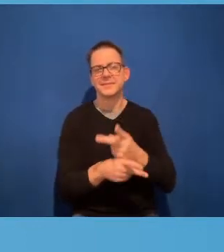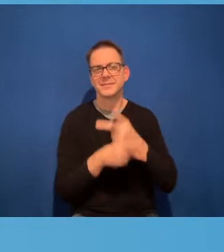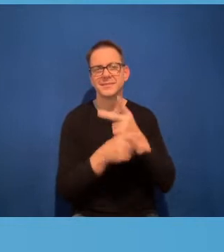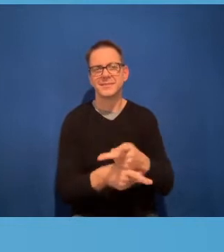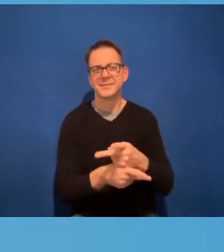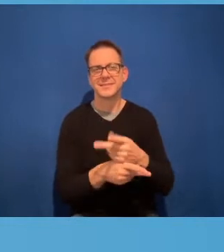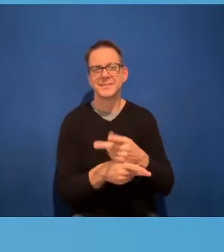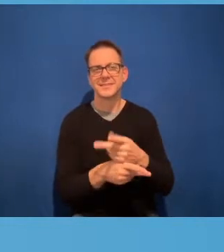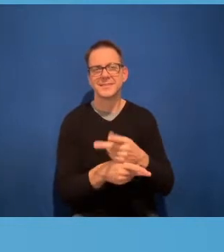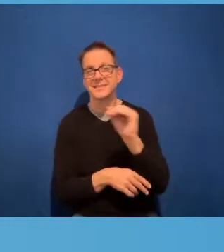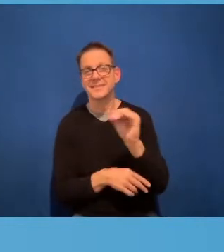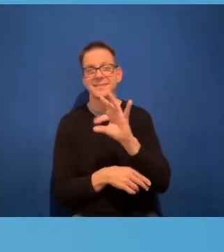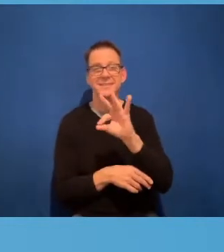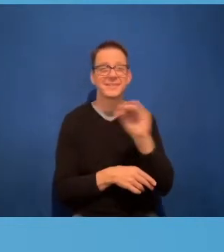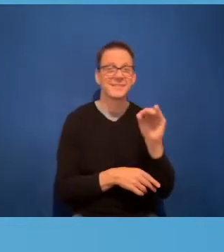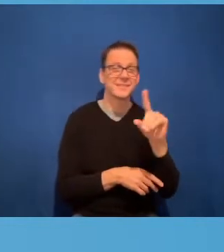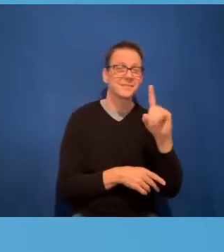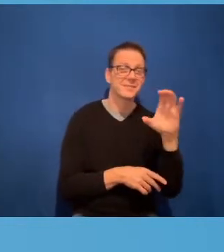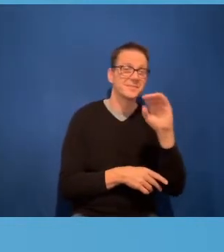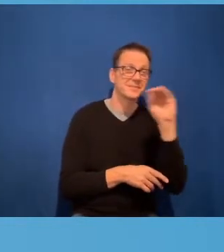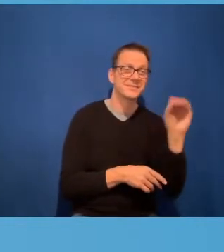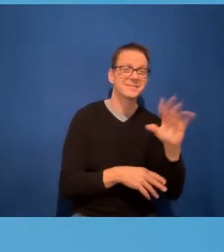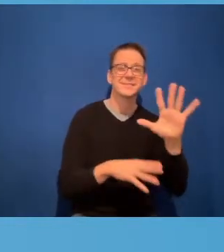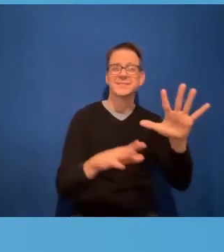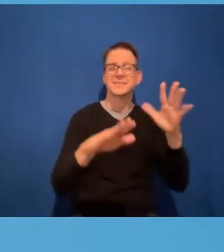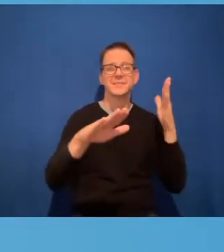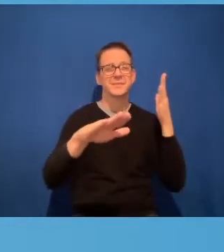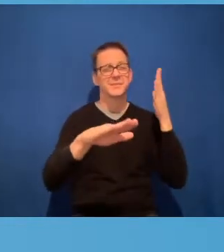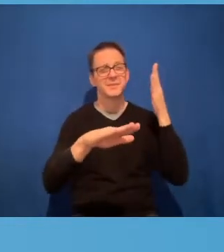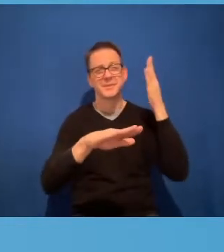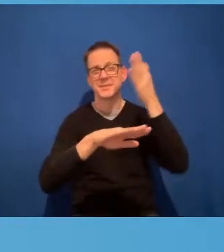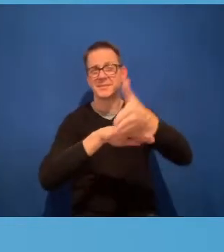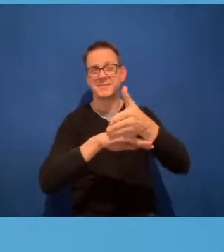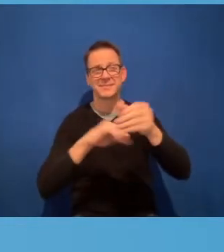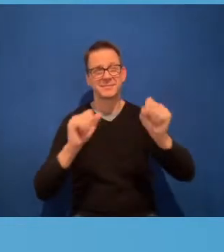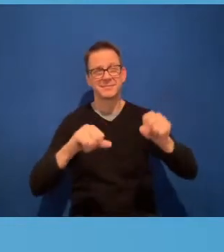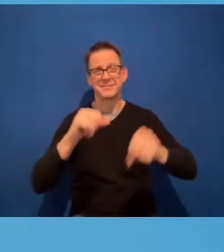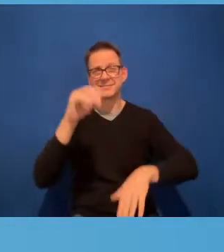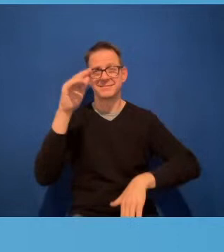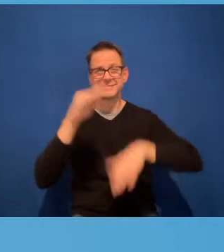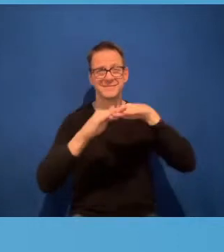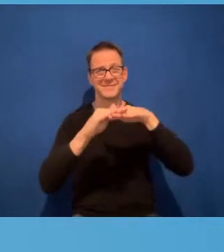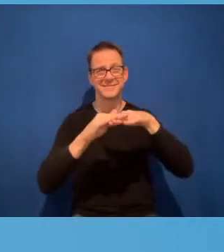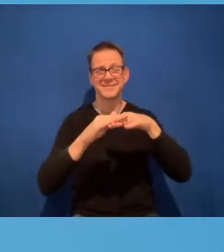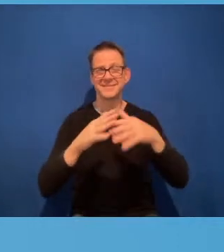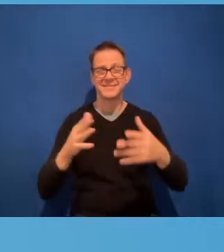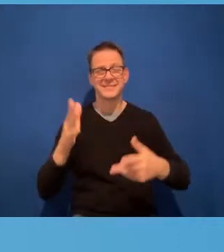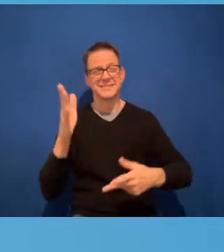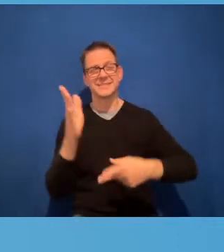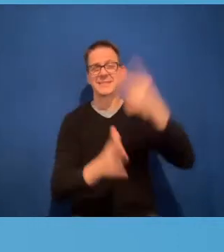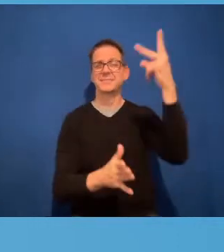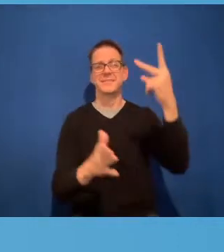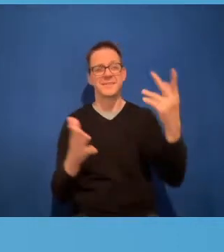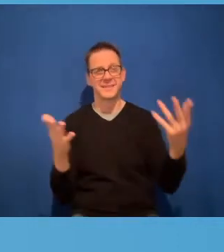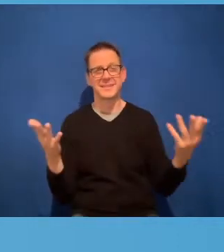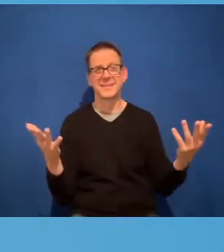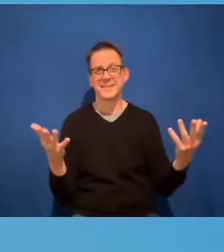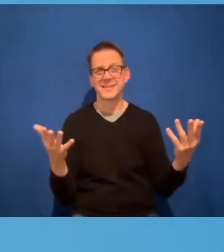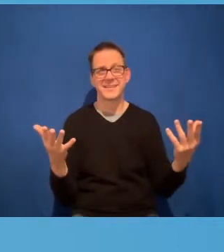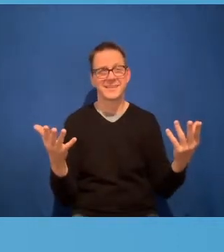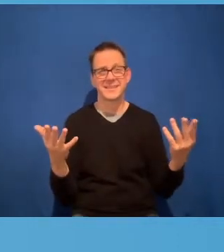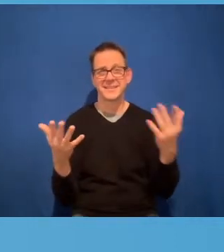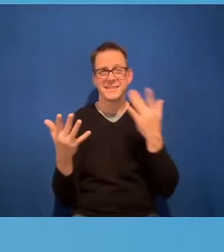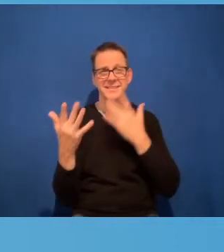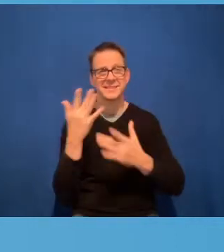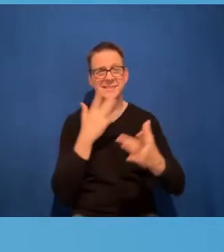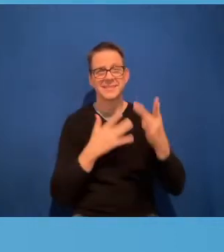over capacity. So, you know, almost double what we normally see. And we don't have the resources to manage these